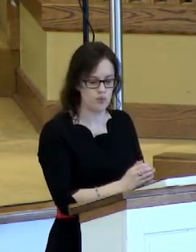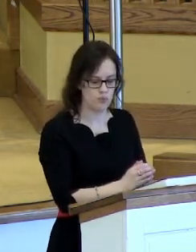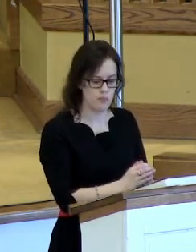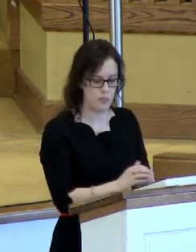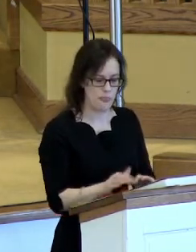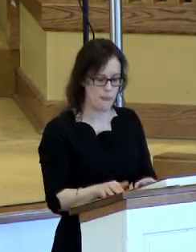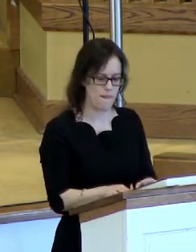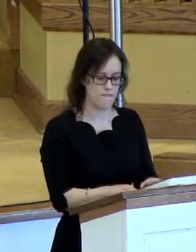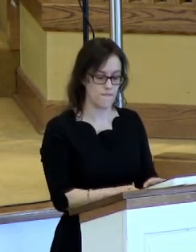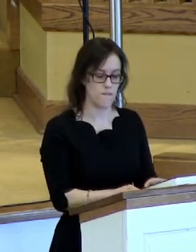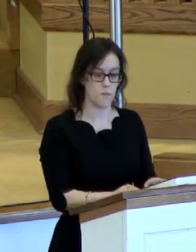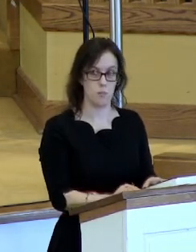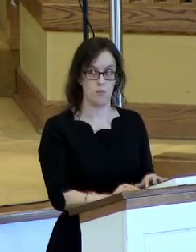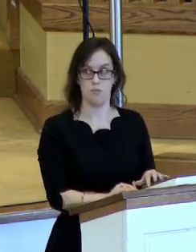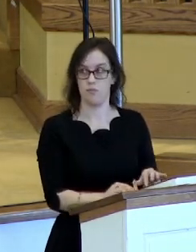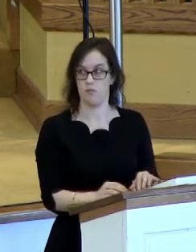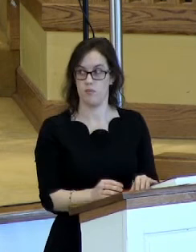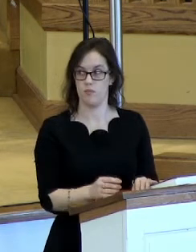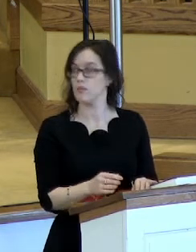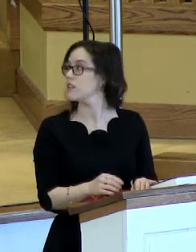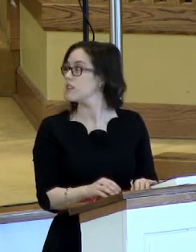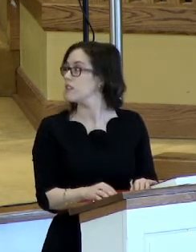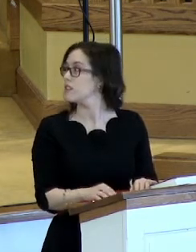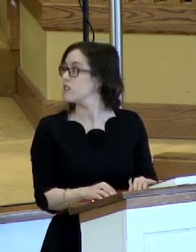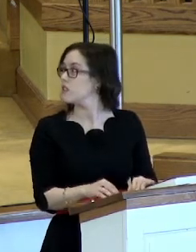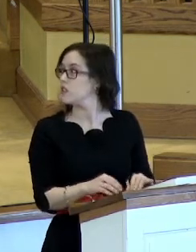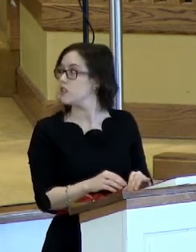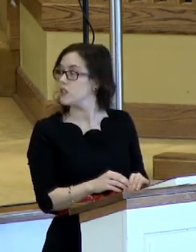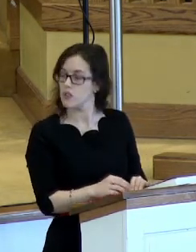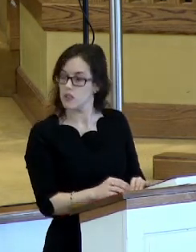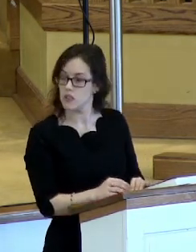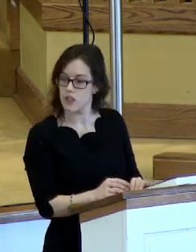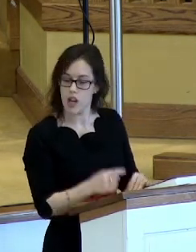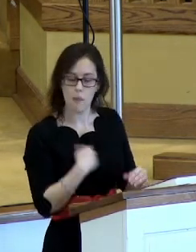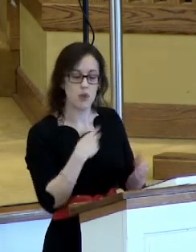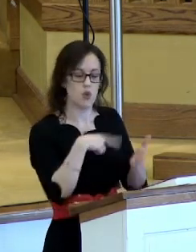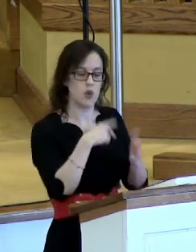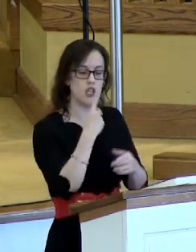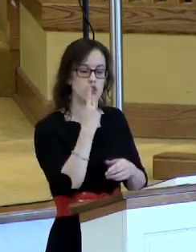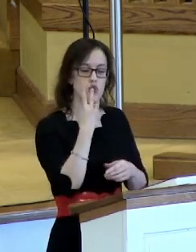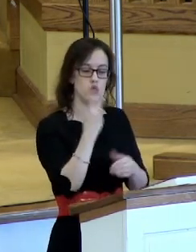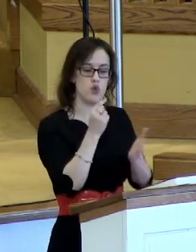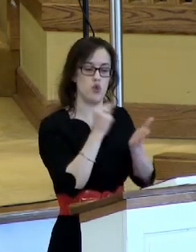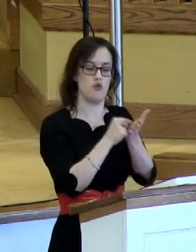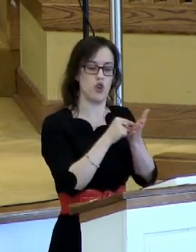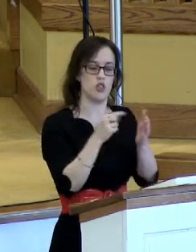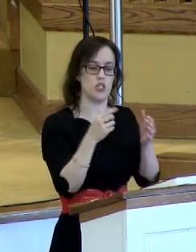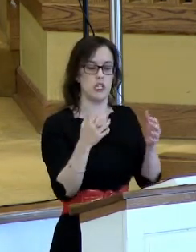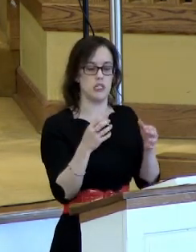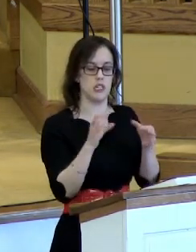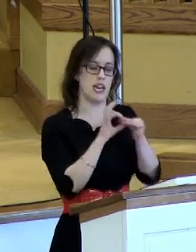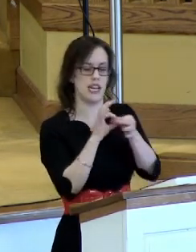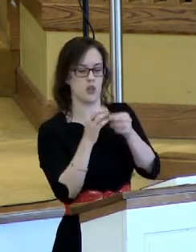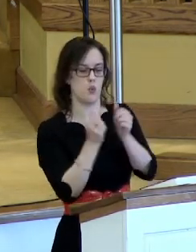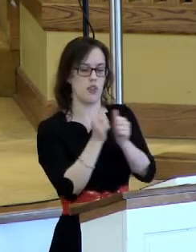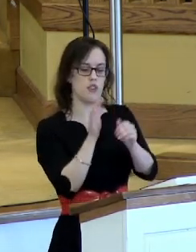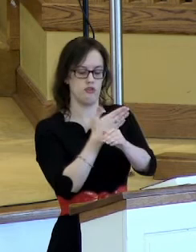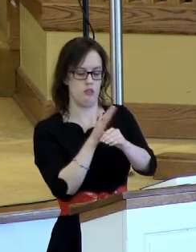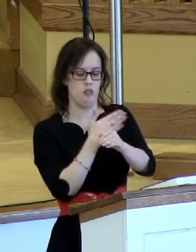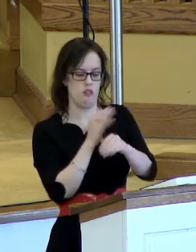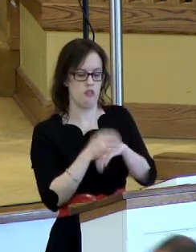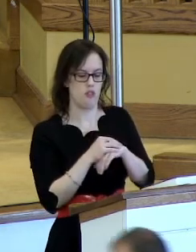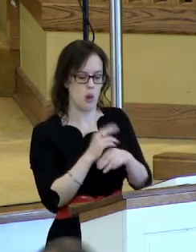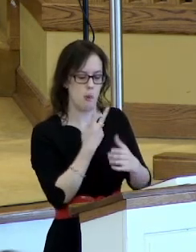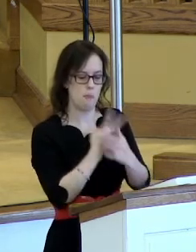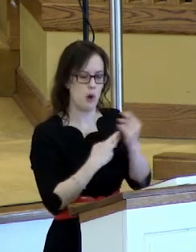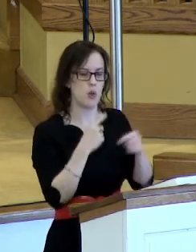Okay. Hello. I'm just going to read you two scriptures real quick to kind of go with this song. Both